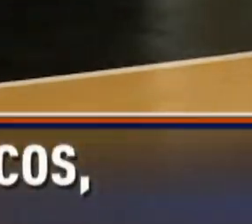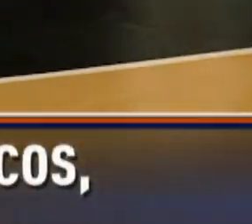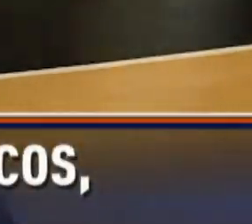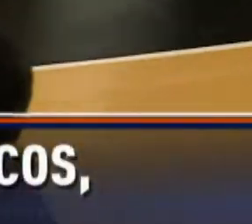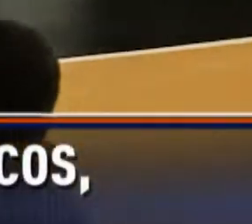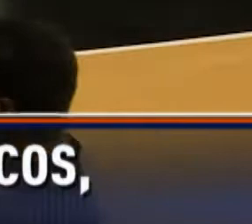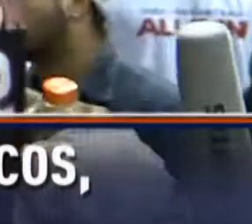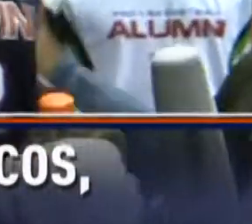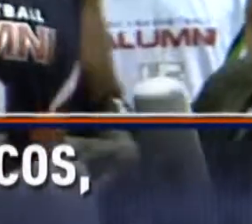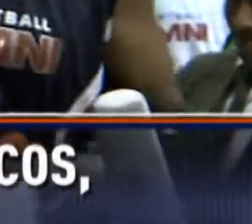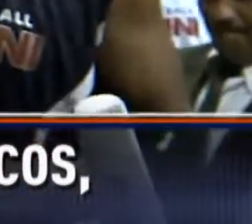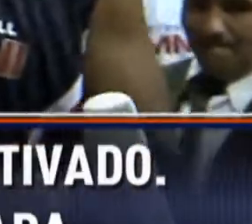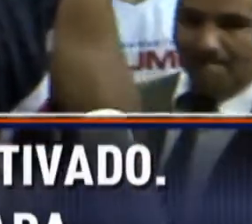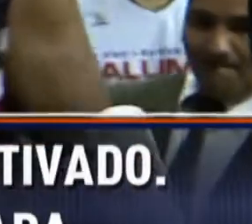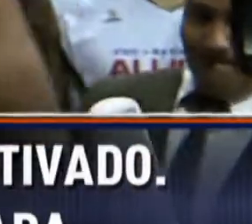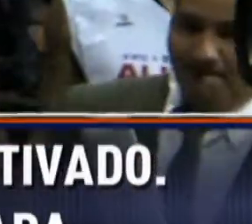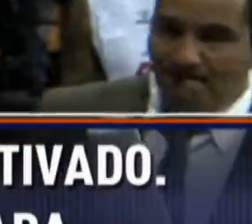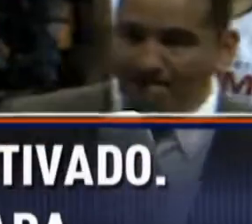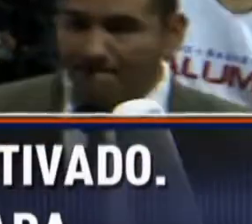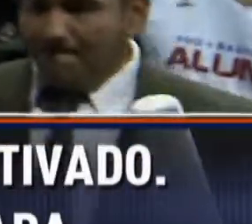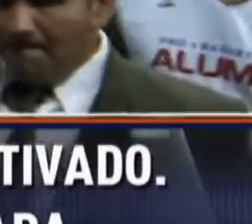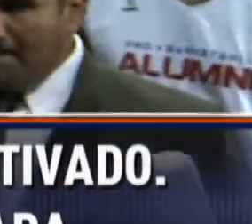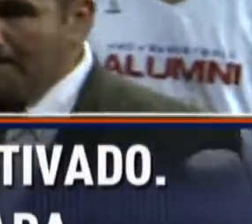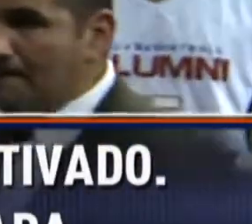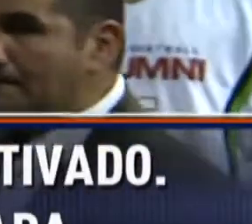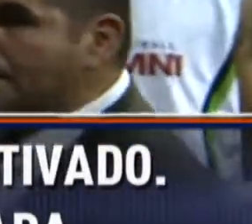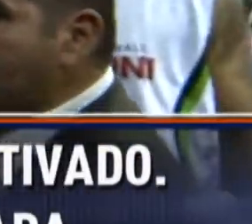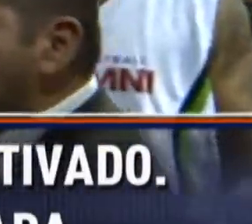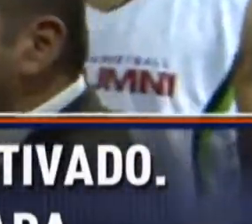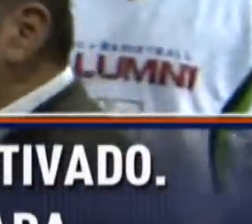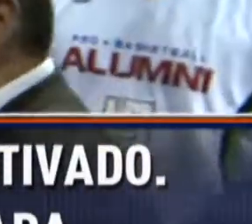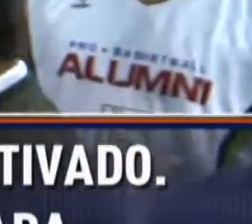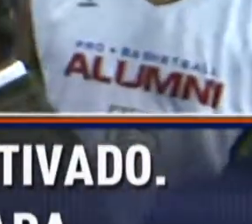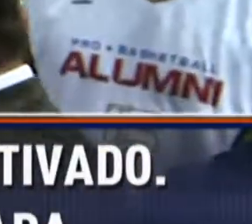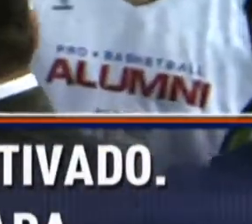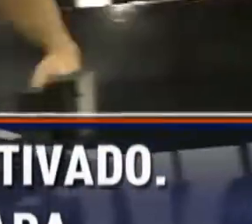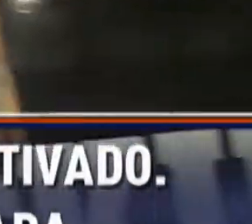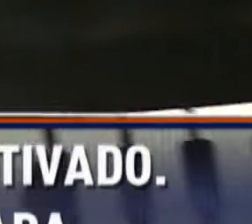great. Great fans, great crowd. You see how it went. Everybody was motivated. We did a lot